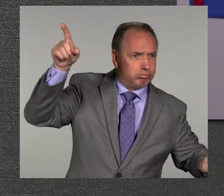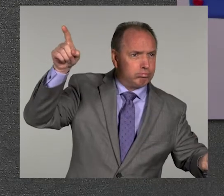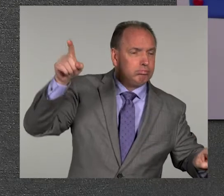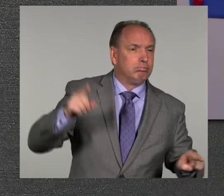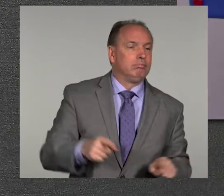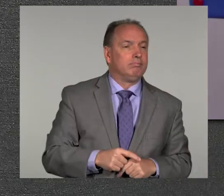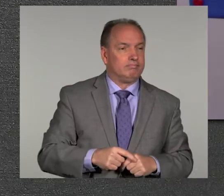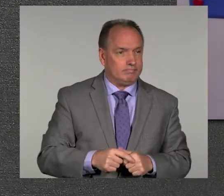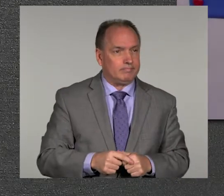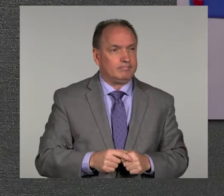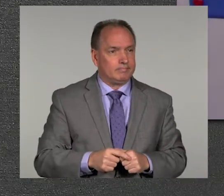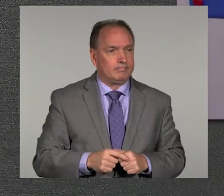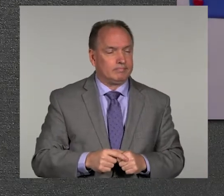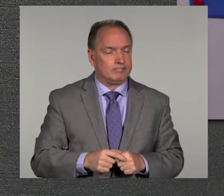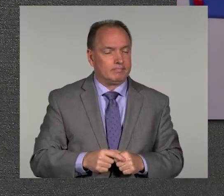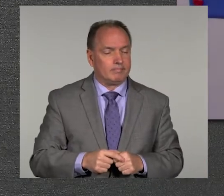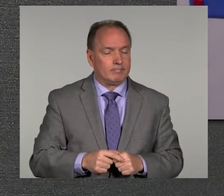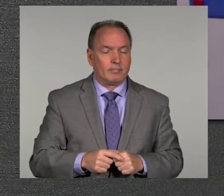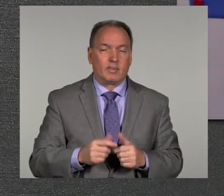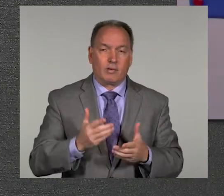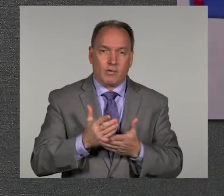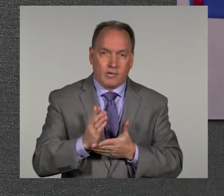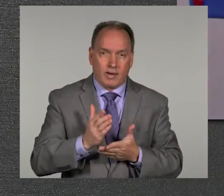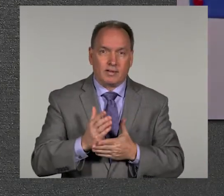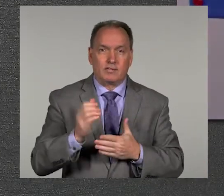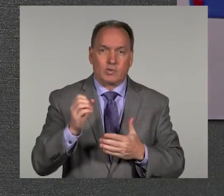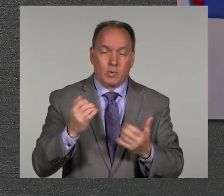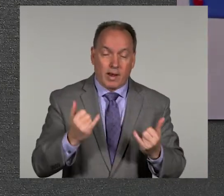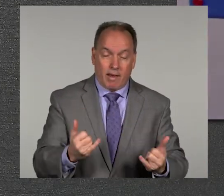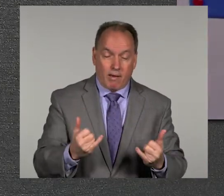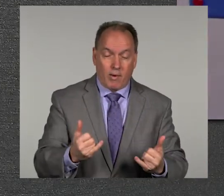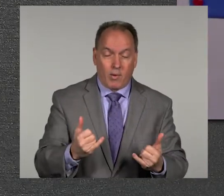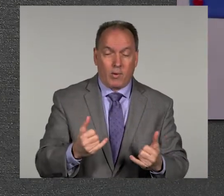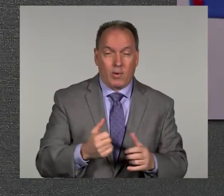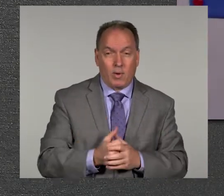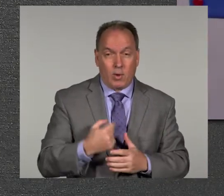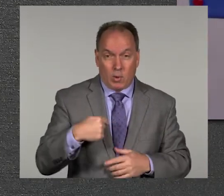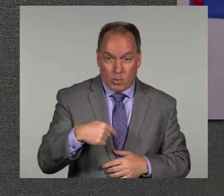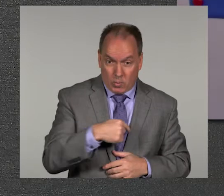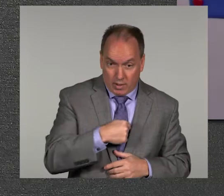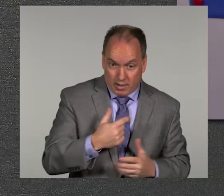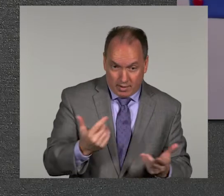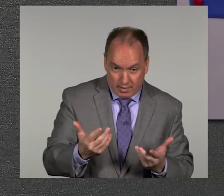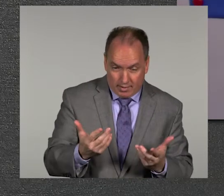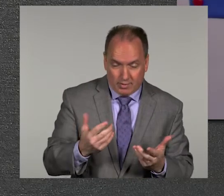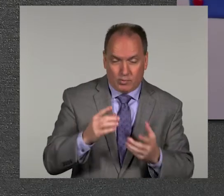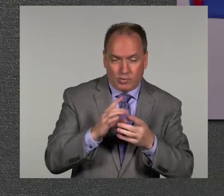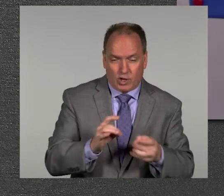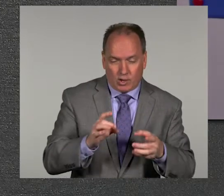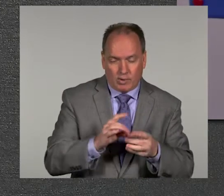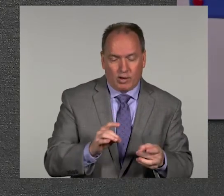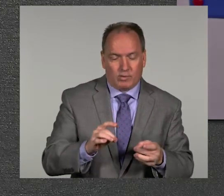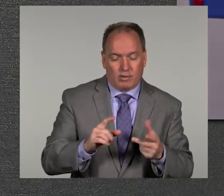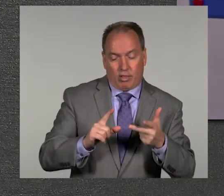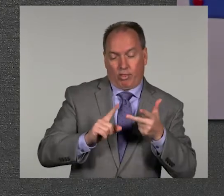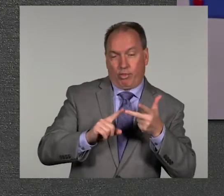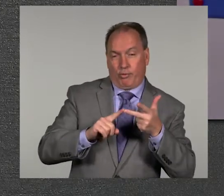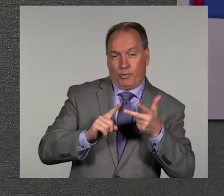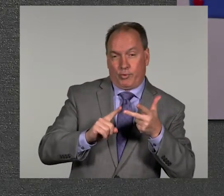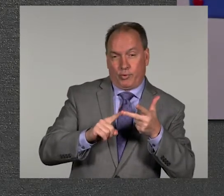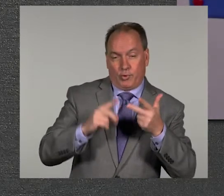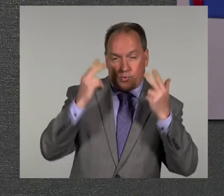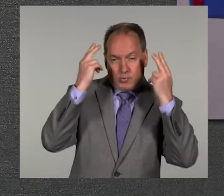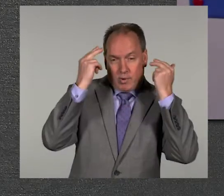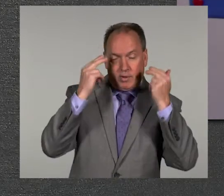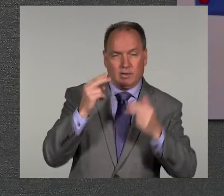or in the woods. Alrighty, so now we are going to talk about the